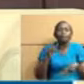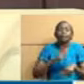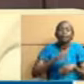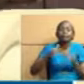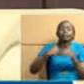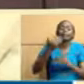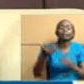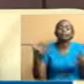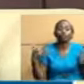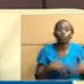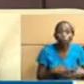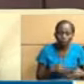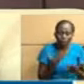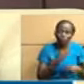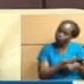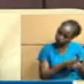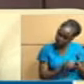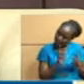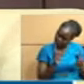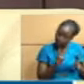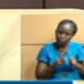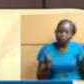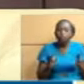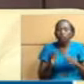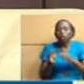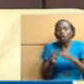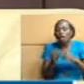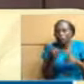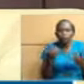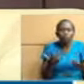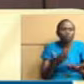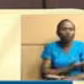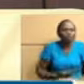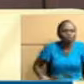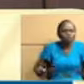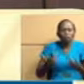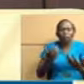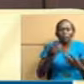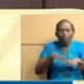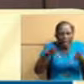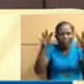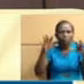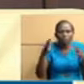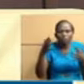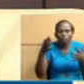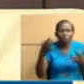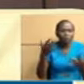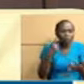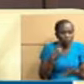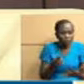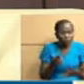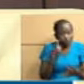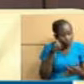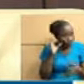shock, which may not be COVID-19, which might be a drought, might be a flood, like we're having them in some parts of the